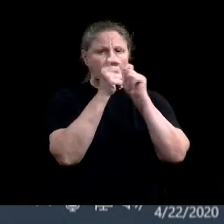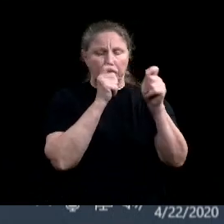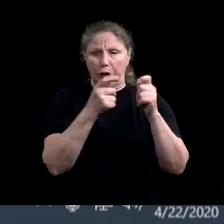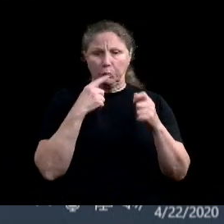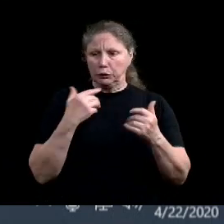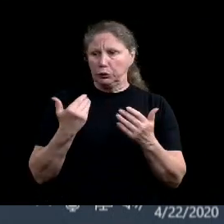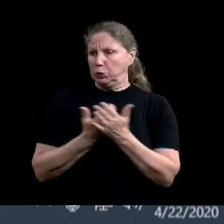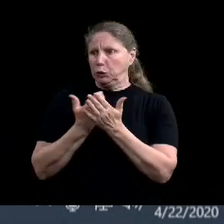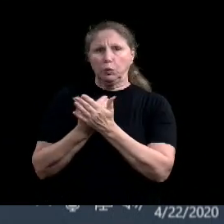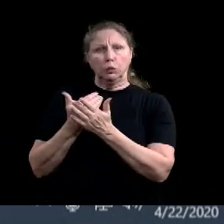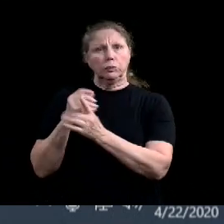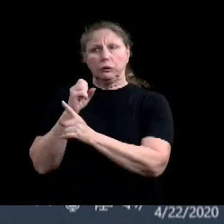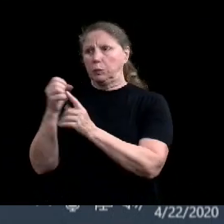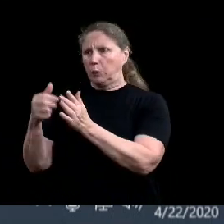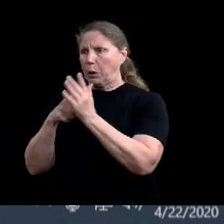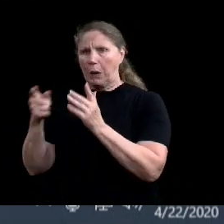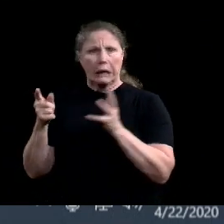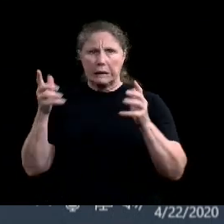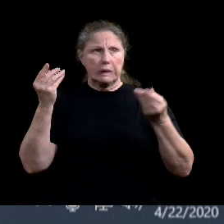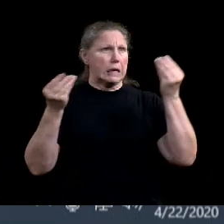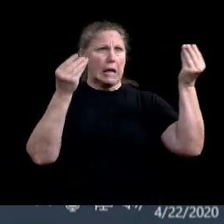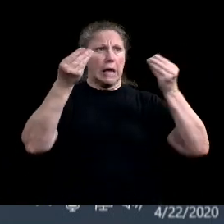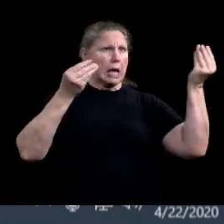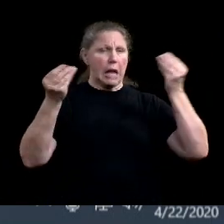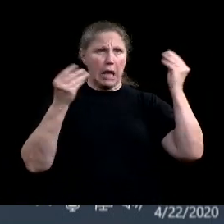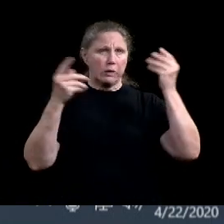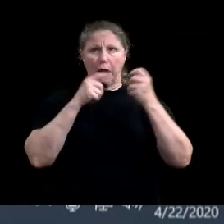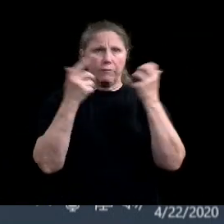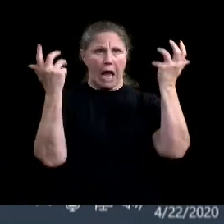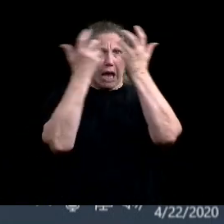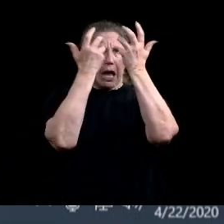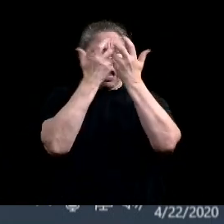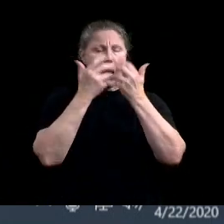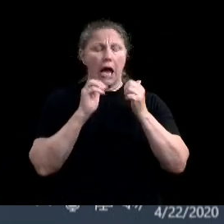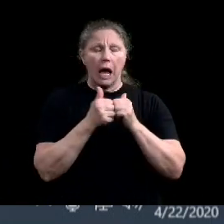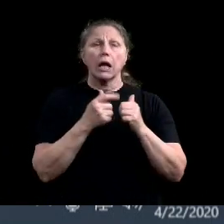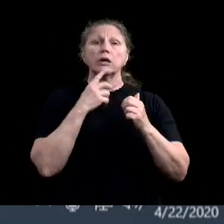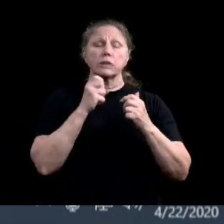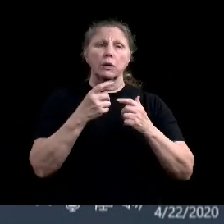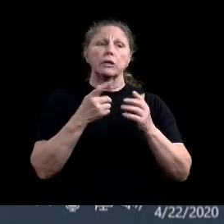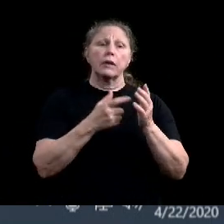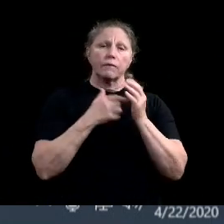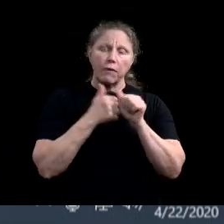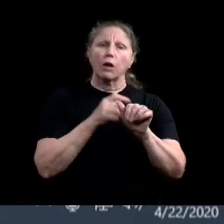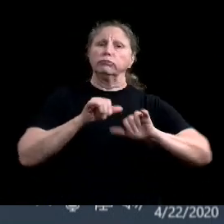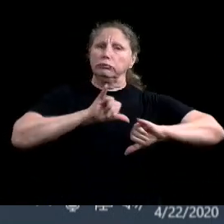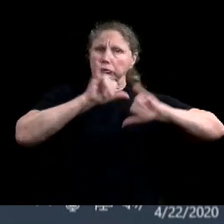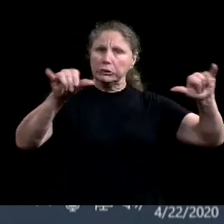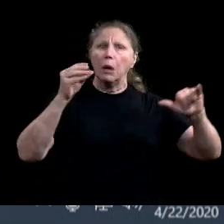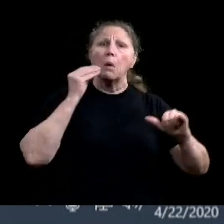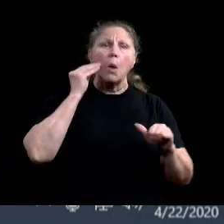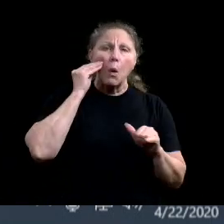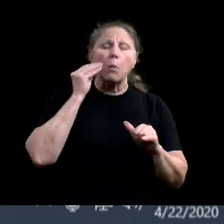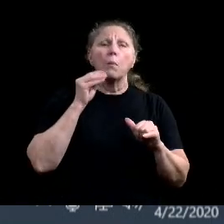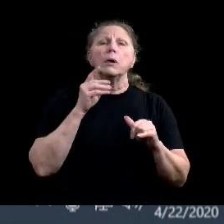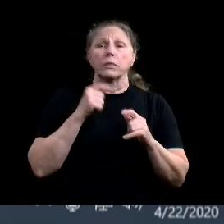restrictions of sheltering in place. For some people, the term home cooking has become a negative word.